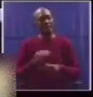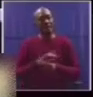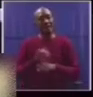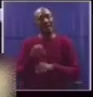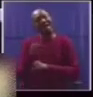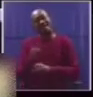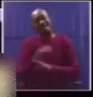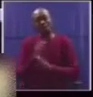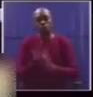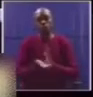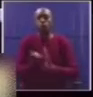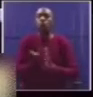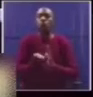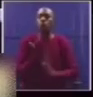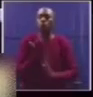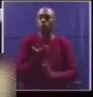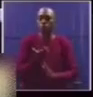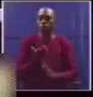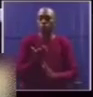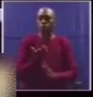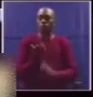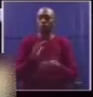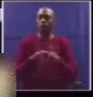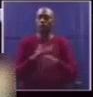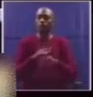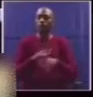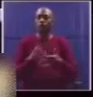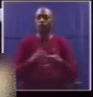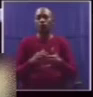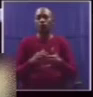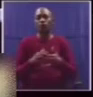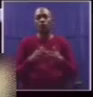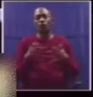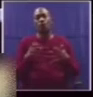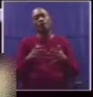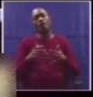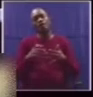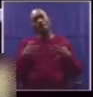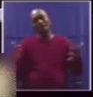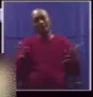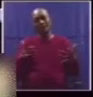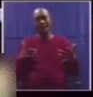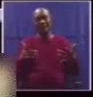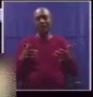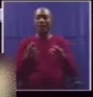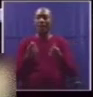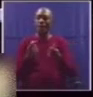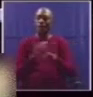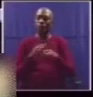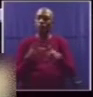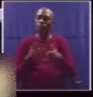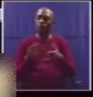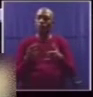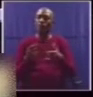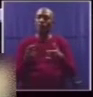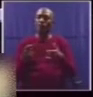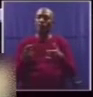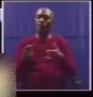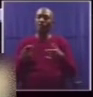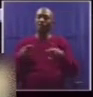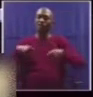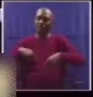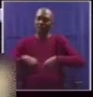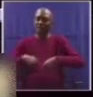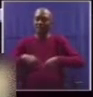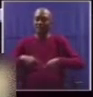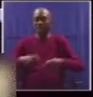same, because of the enormous amount of the funding it will require, and